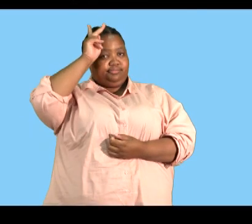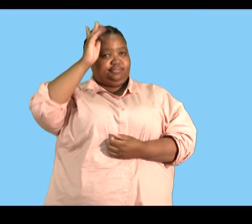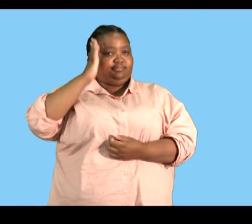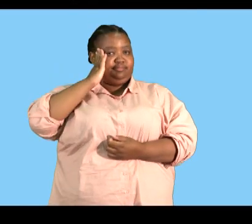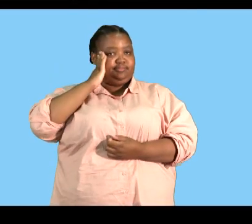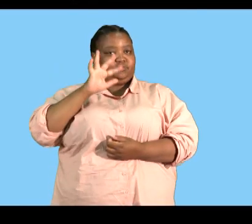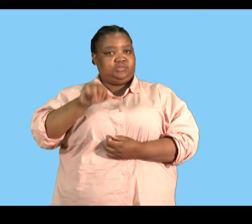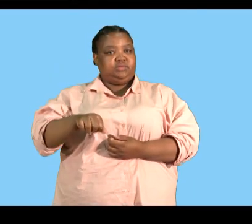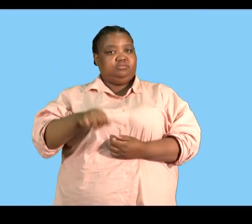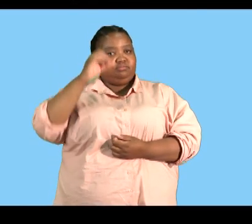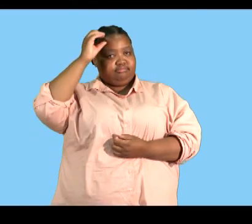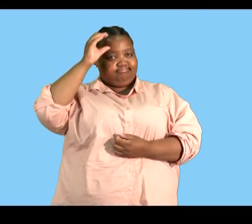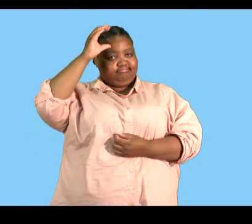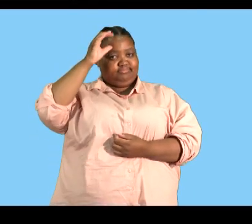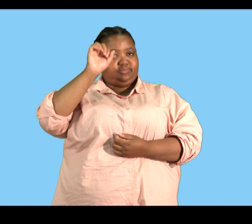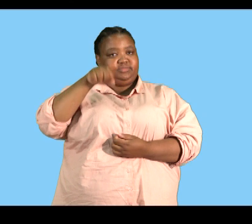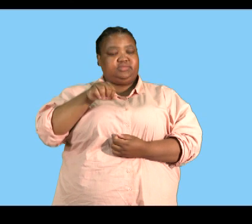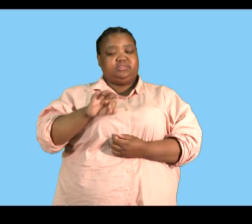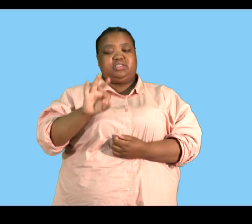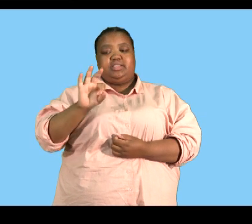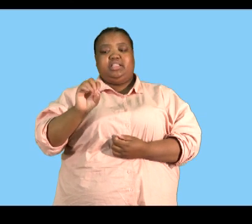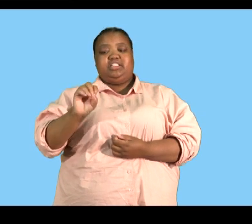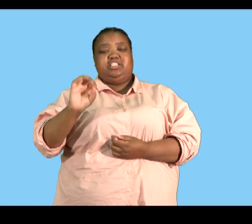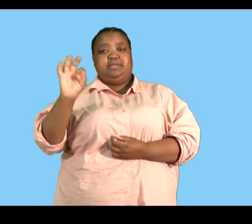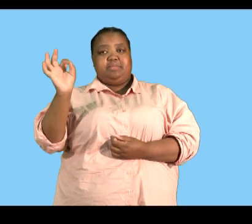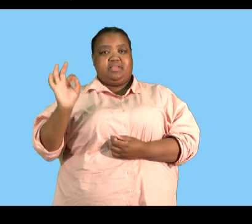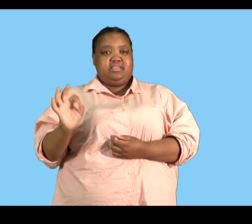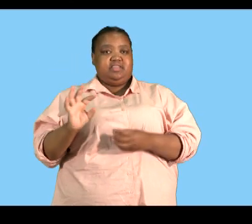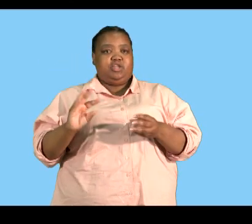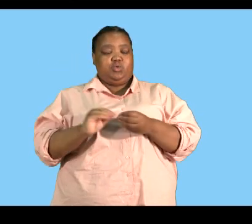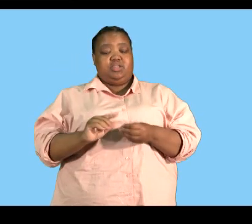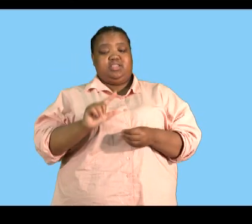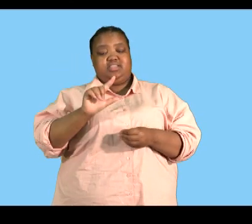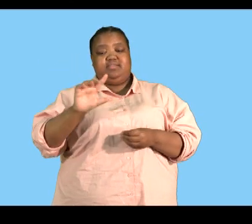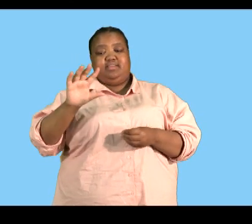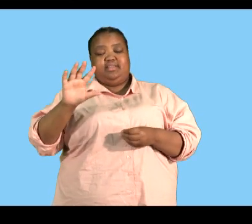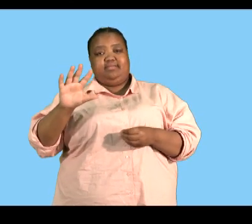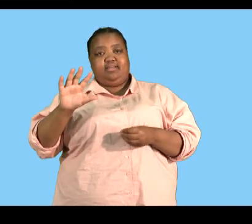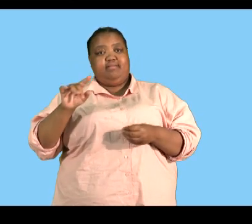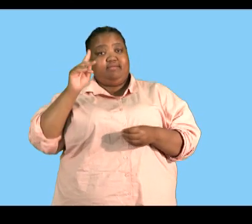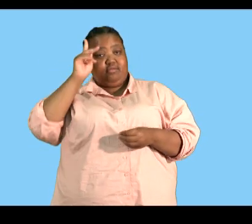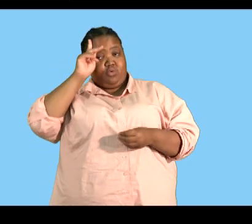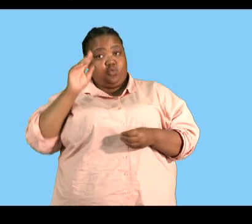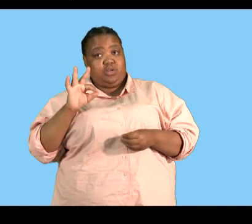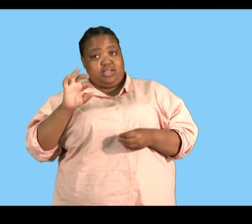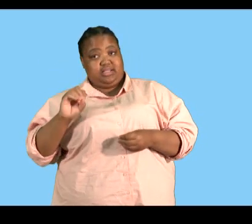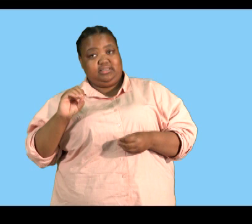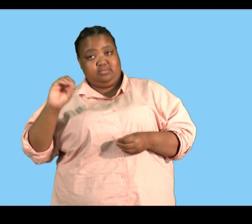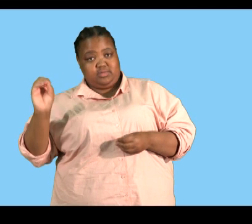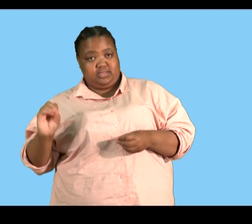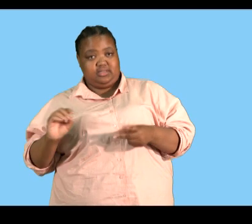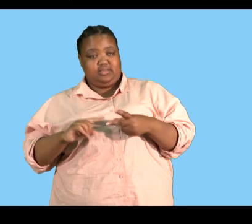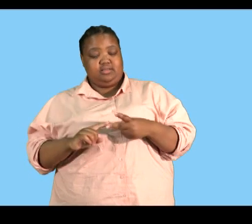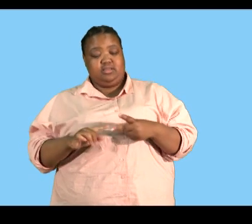knowing, so it could be 30% of the 75 marks that is allocated to the paper.